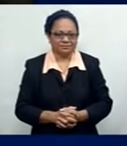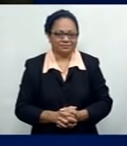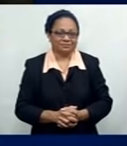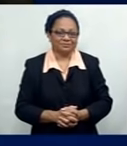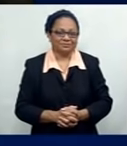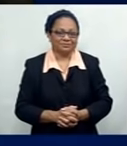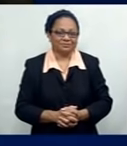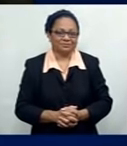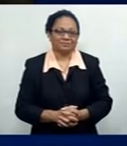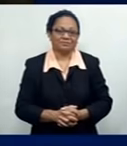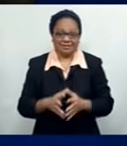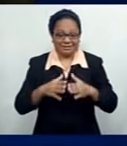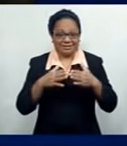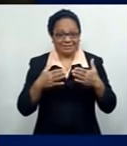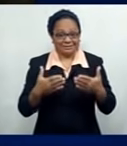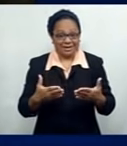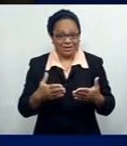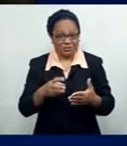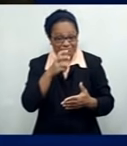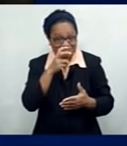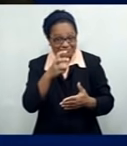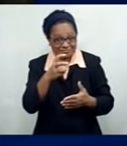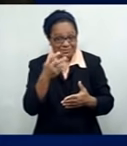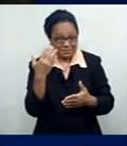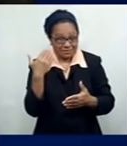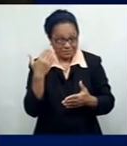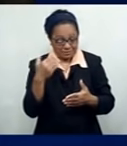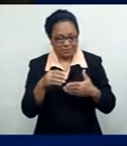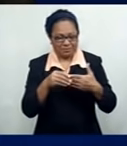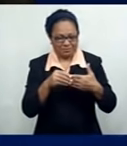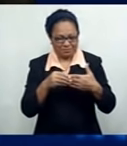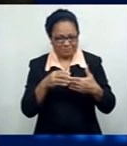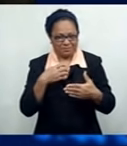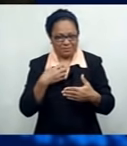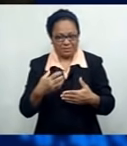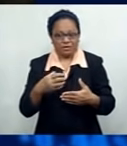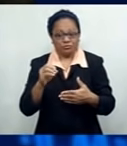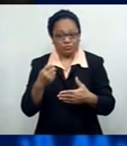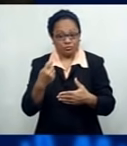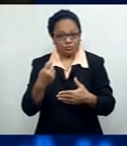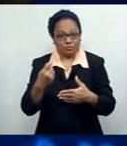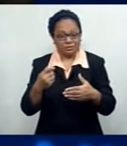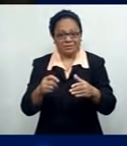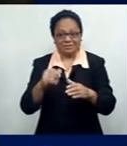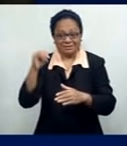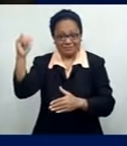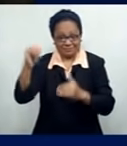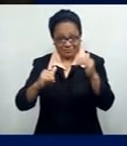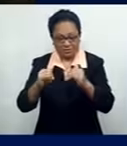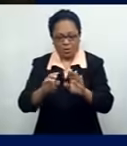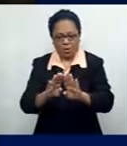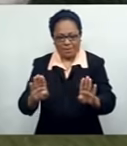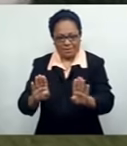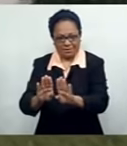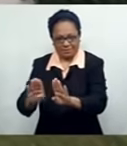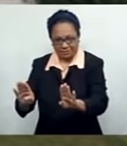The further relaxed restrictions and opening of international borders will give confidence to the business community. Commending the Health Ministry